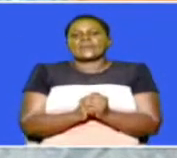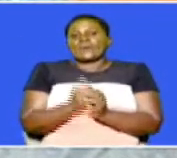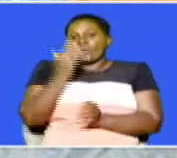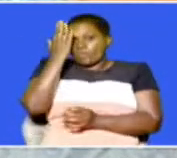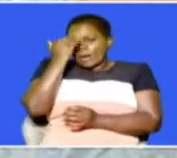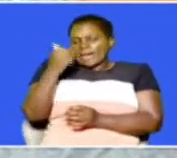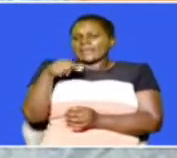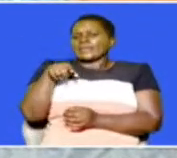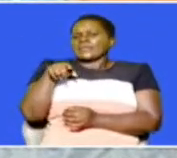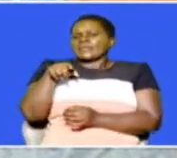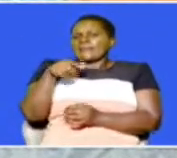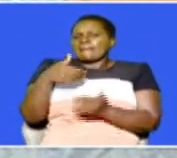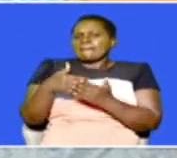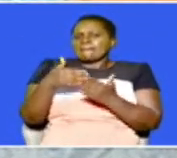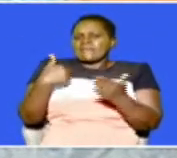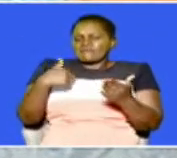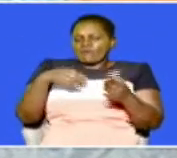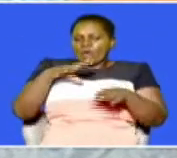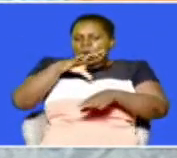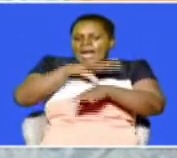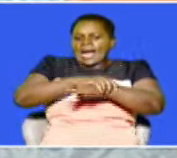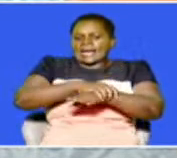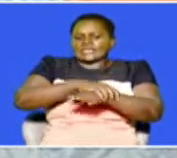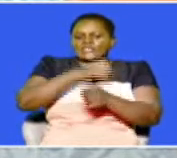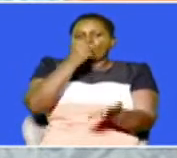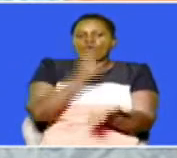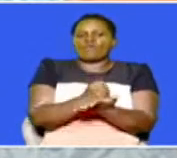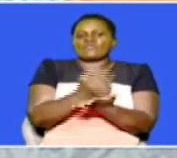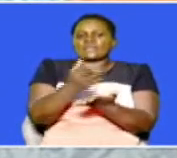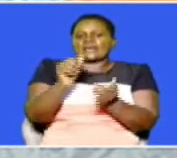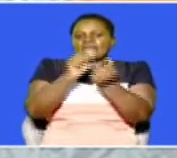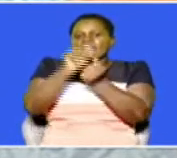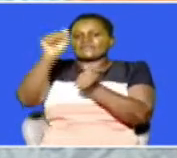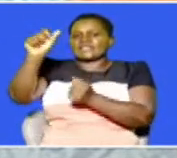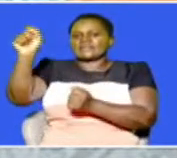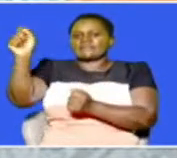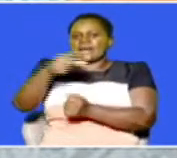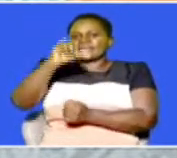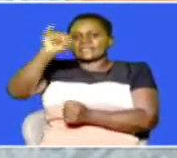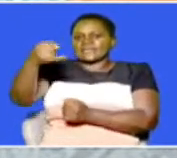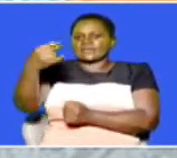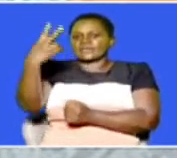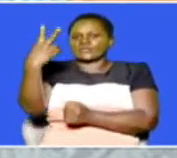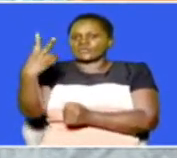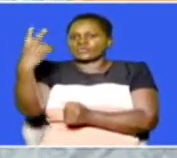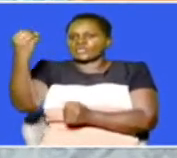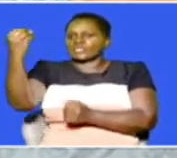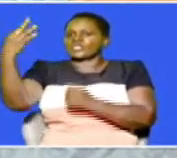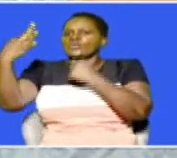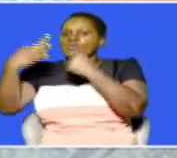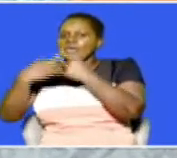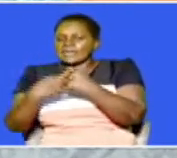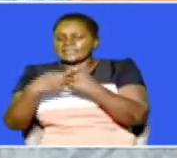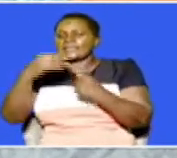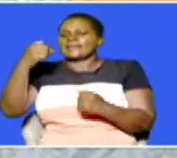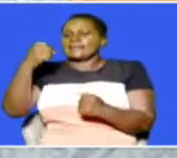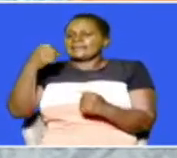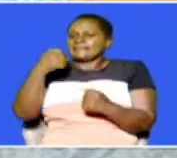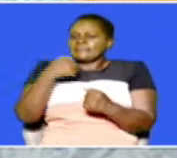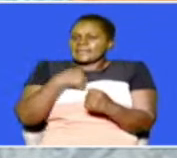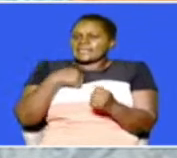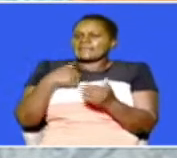Because before I assumed that office on the 15th of January 2008, I had